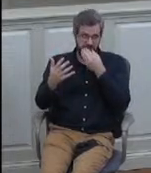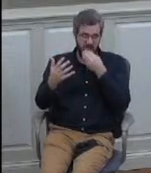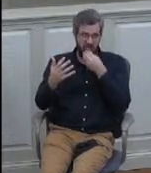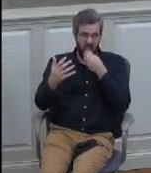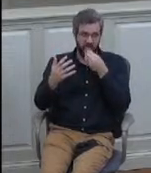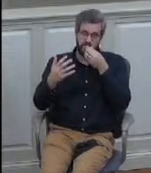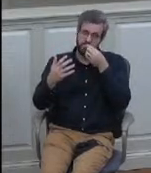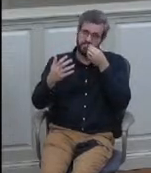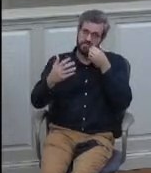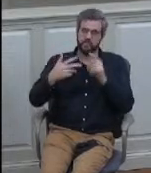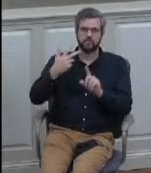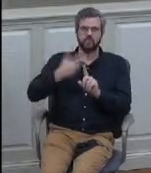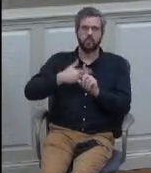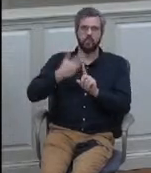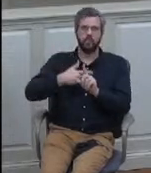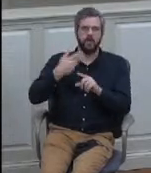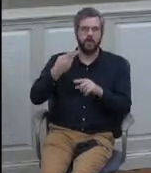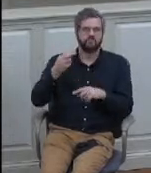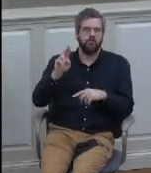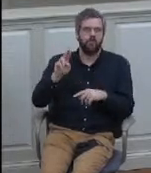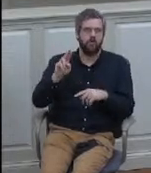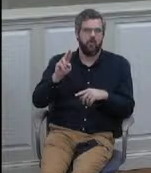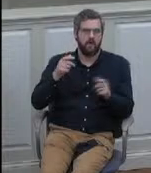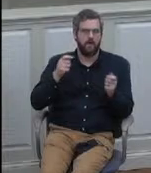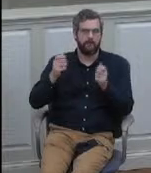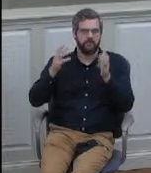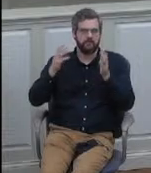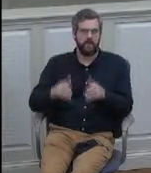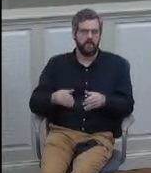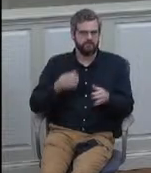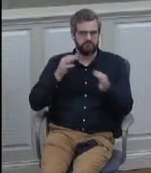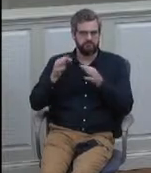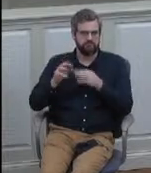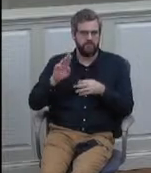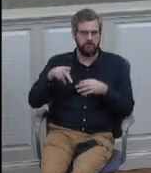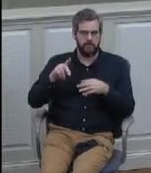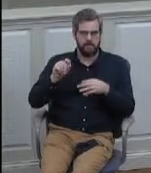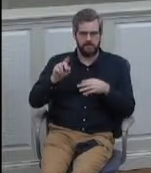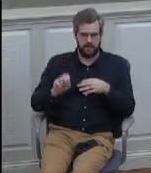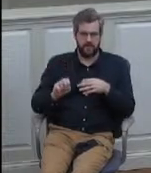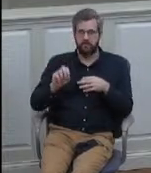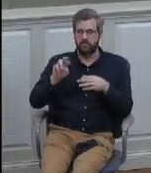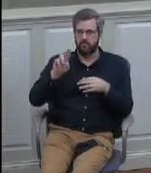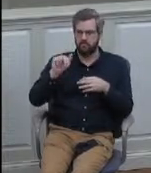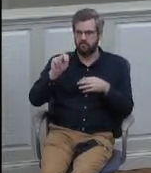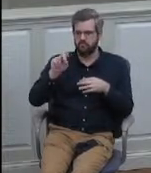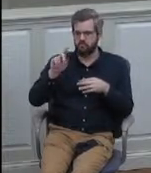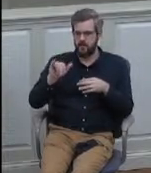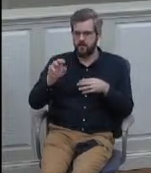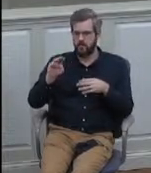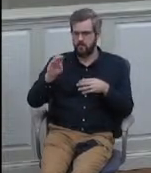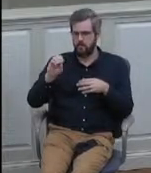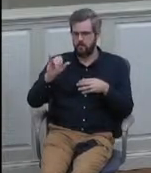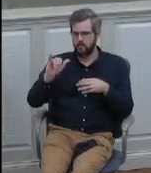quarterly update from our HR administrator, Mr. Randy Boyd.